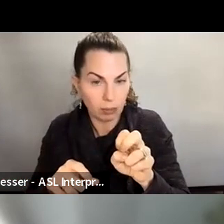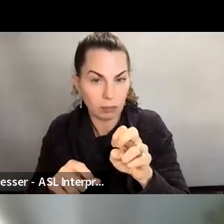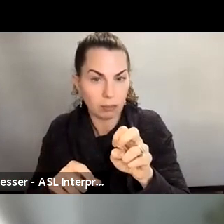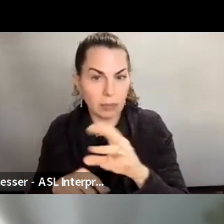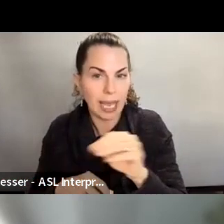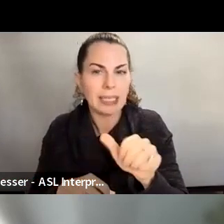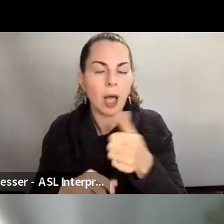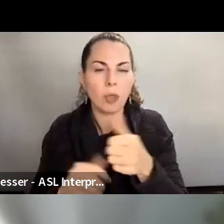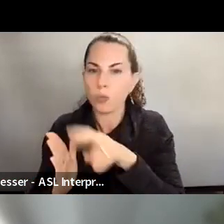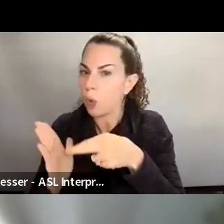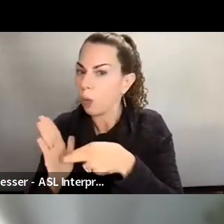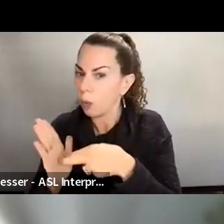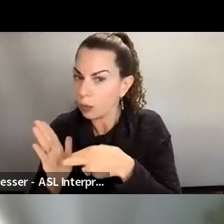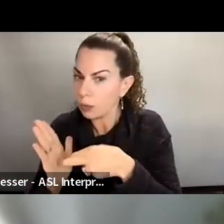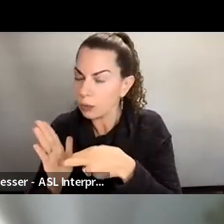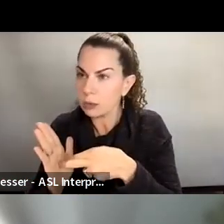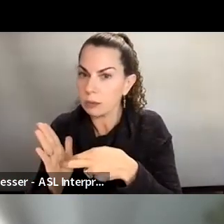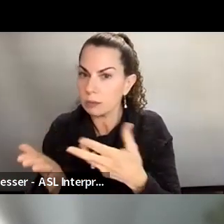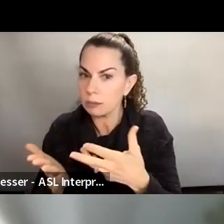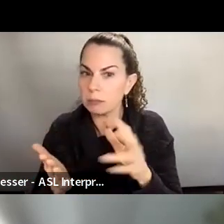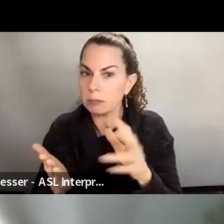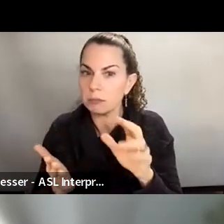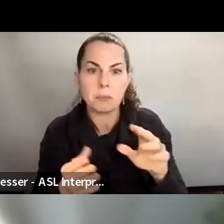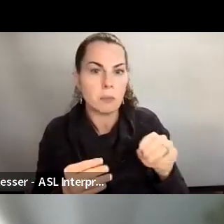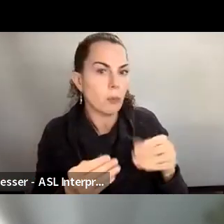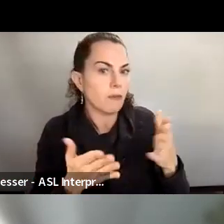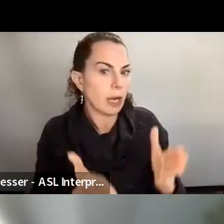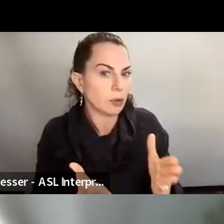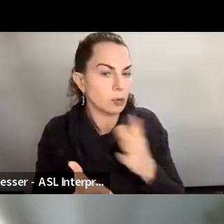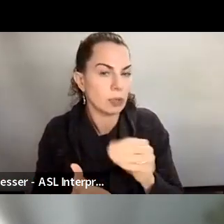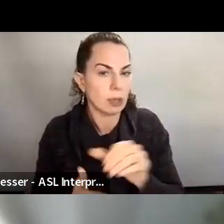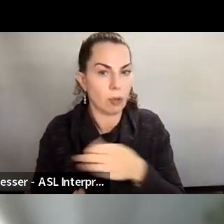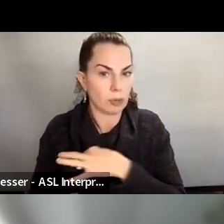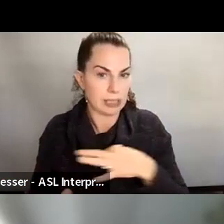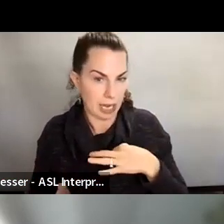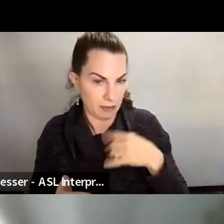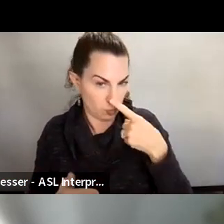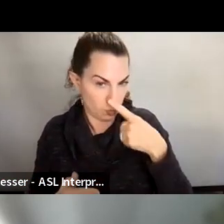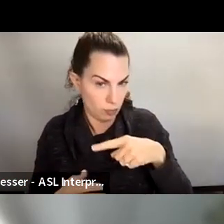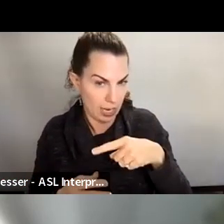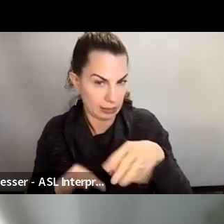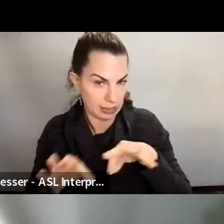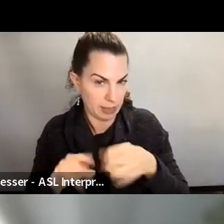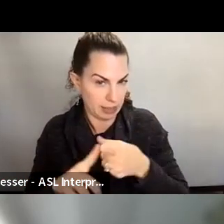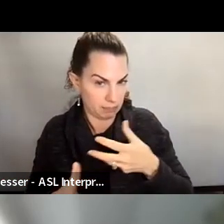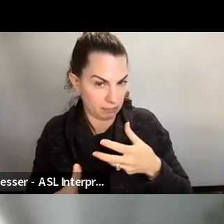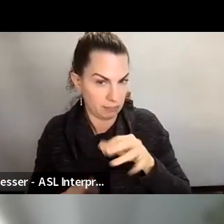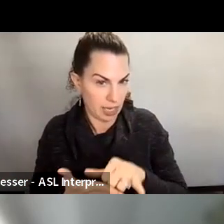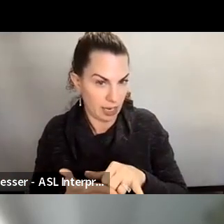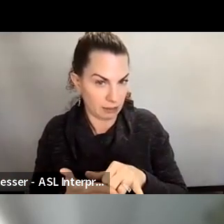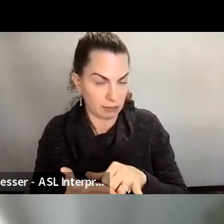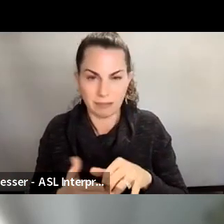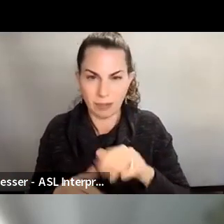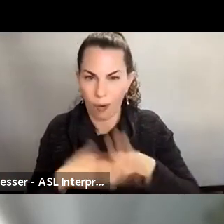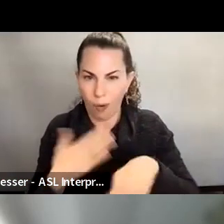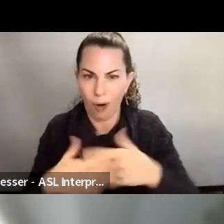were being tested, providers as well as other staff. Would you like to go into a little more detail? I mean, was everybody taking the same test?